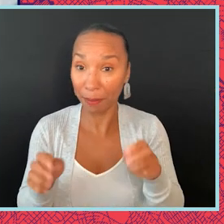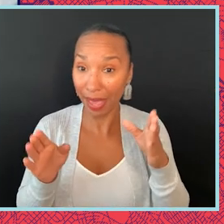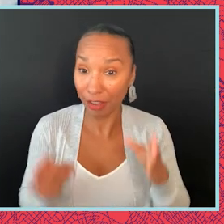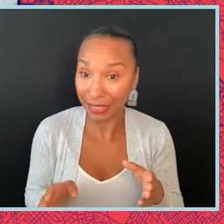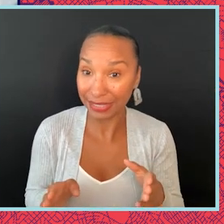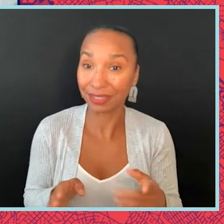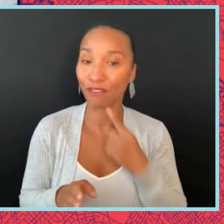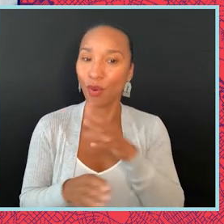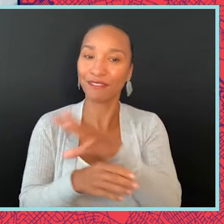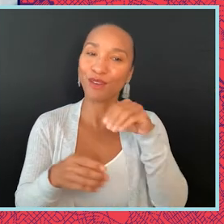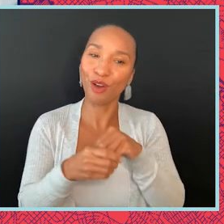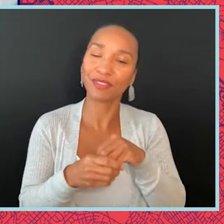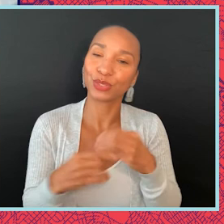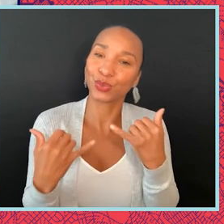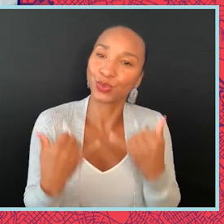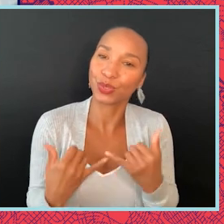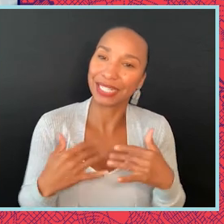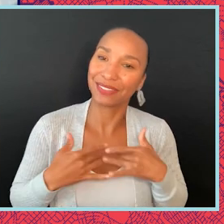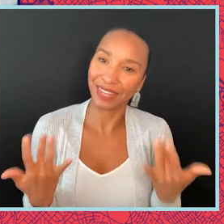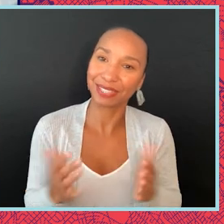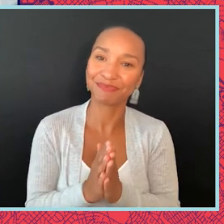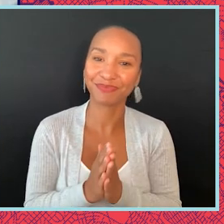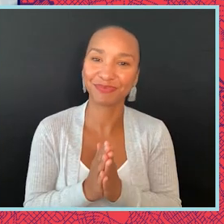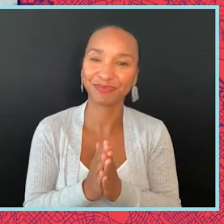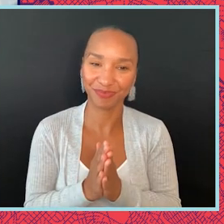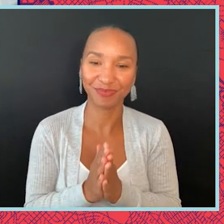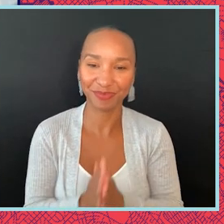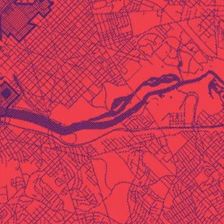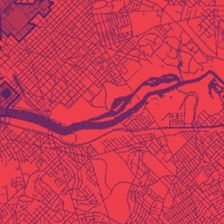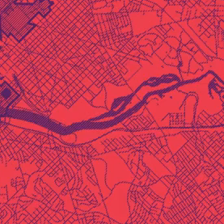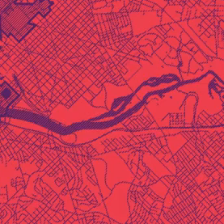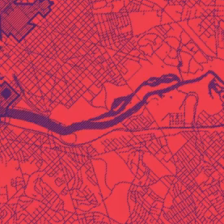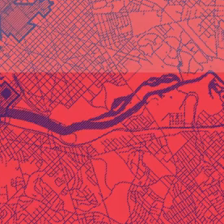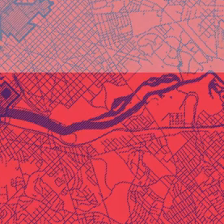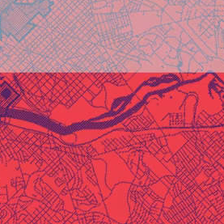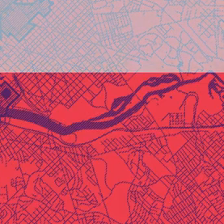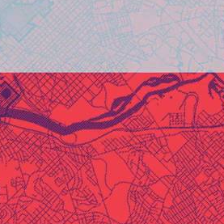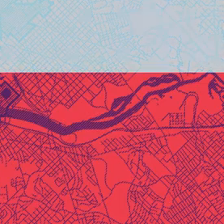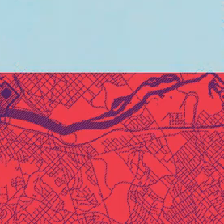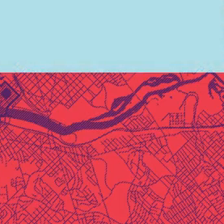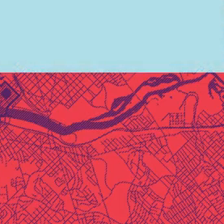thank you to all the panelists for participating in today's event.